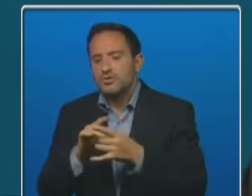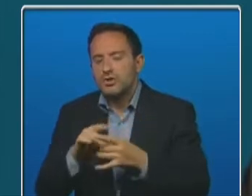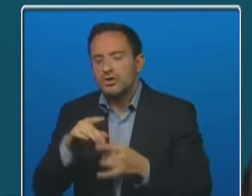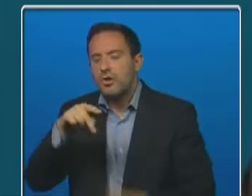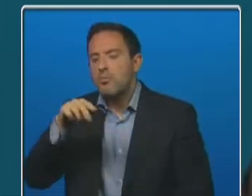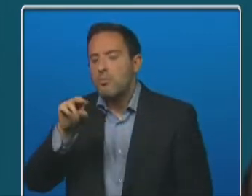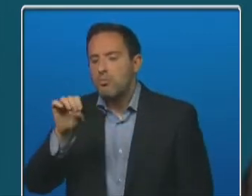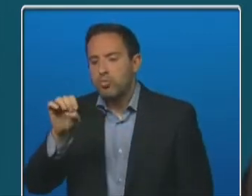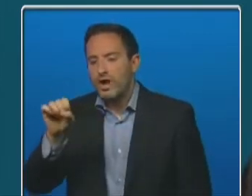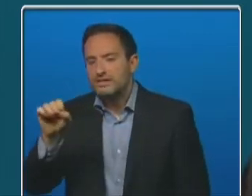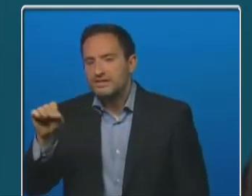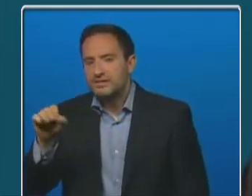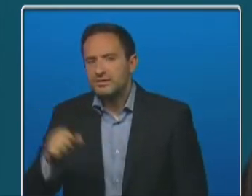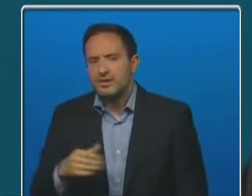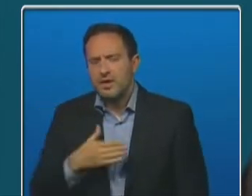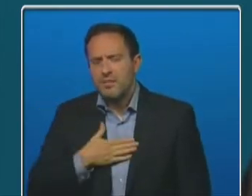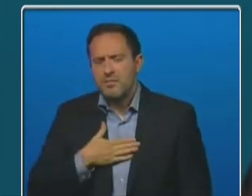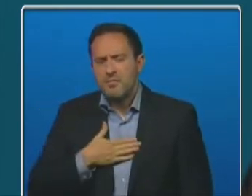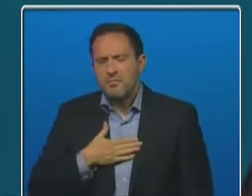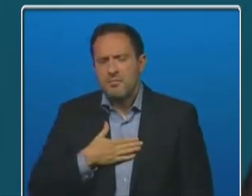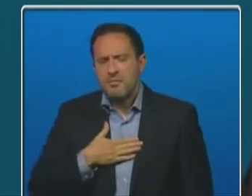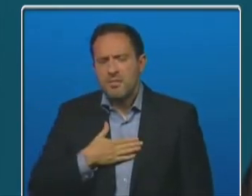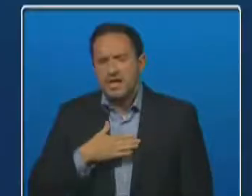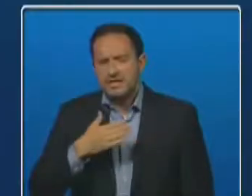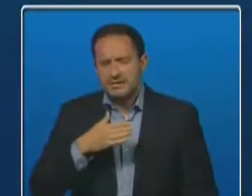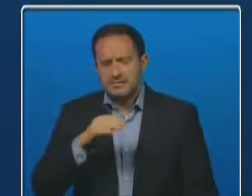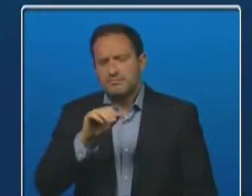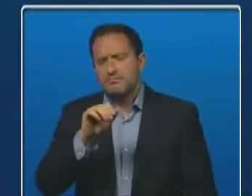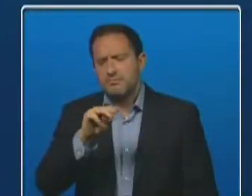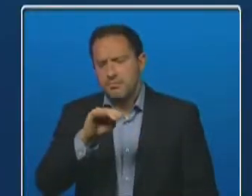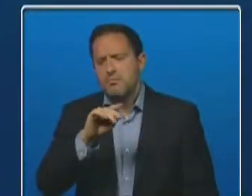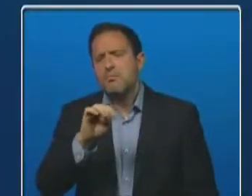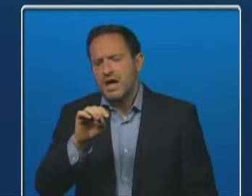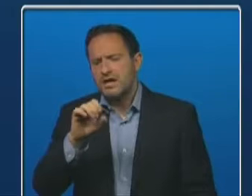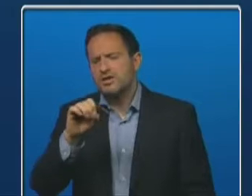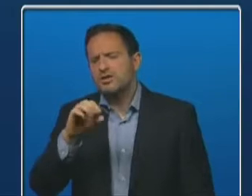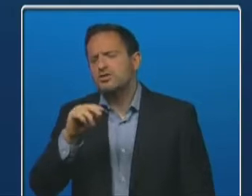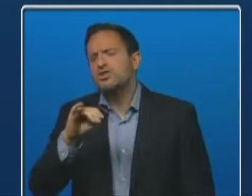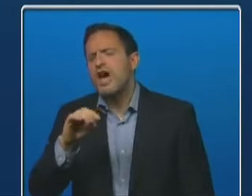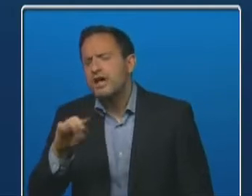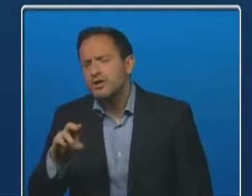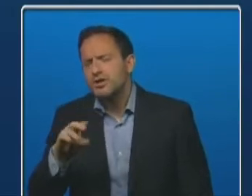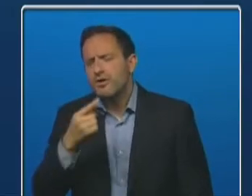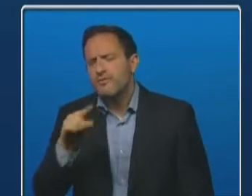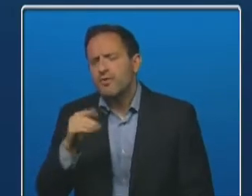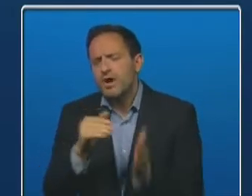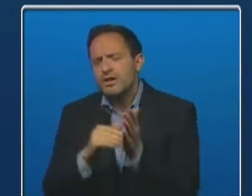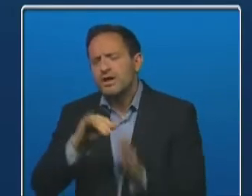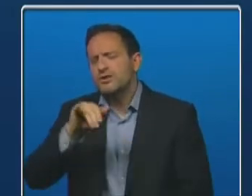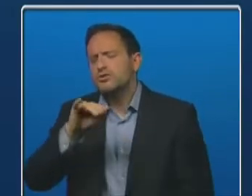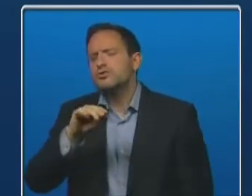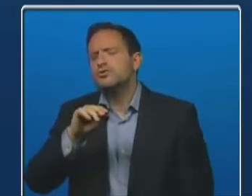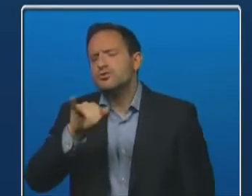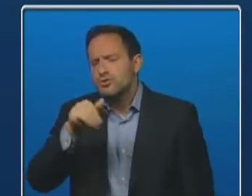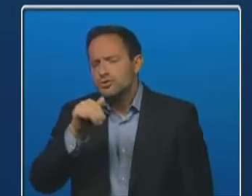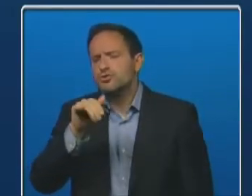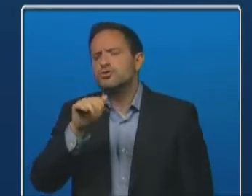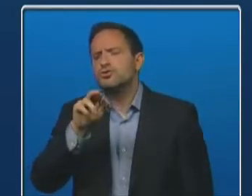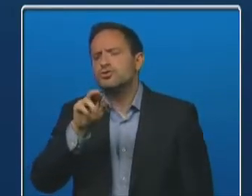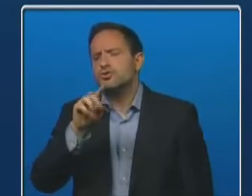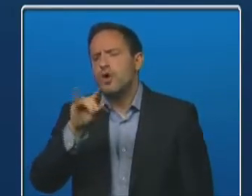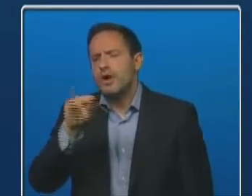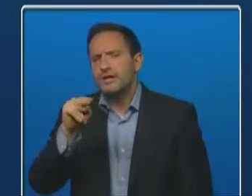Hi. My question this is Mike Schneider with the Associated Press. My question was for Dr. Jarman. The